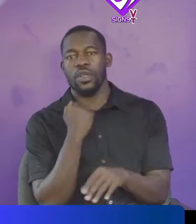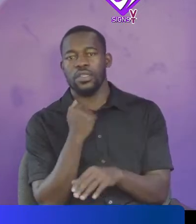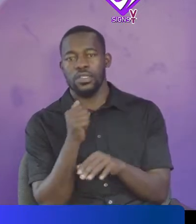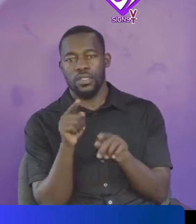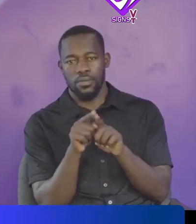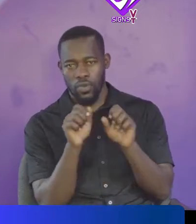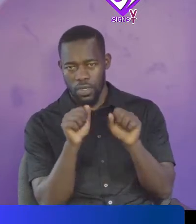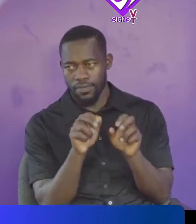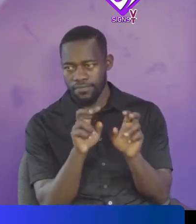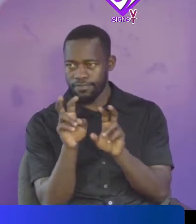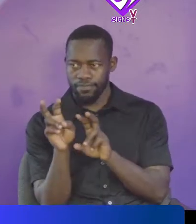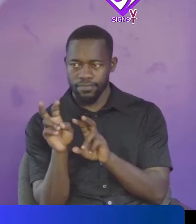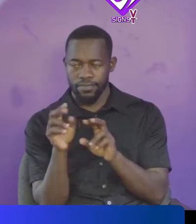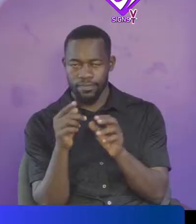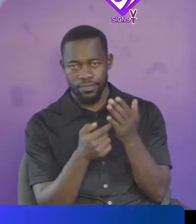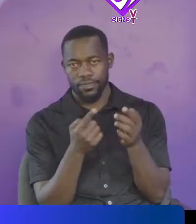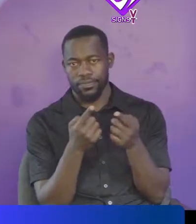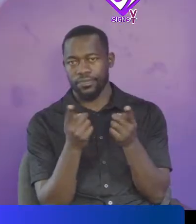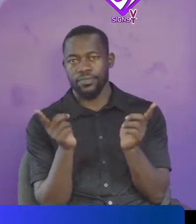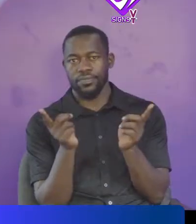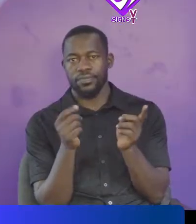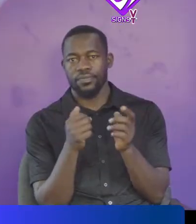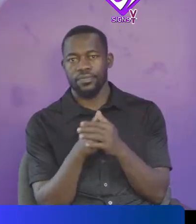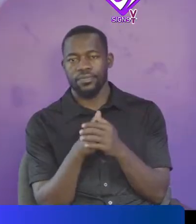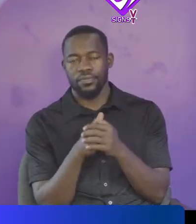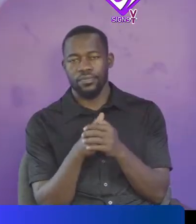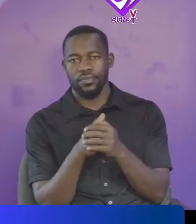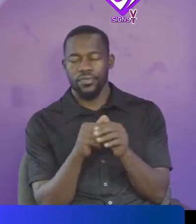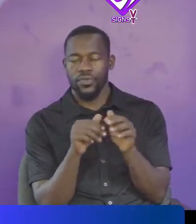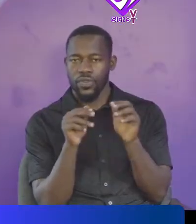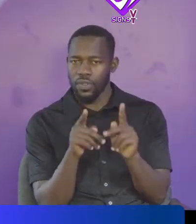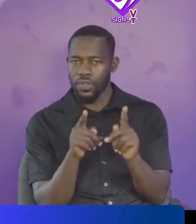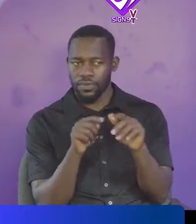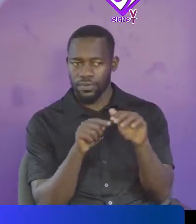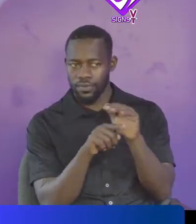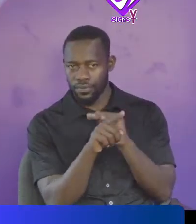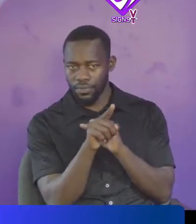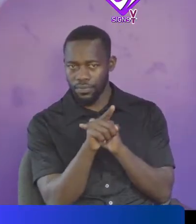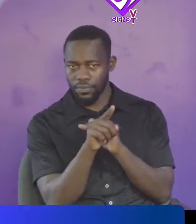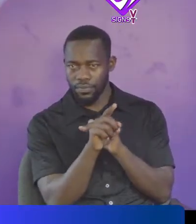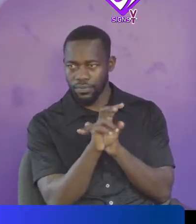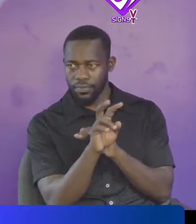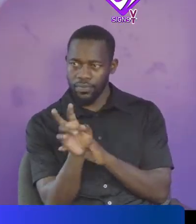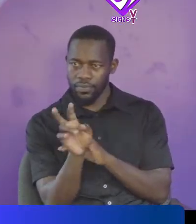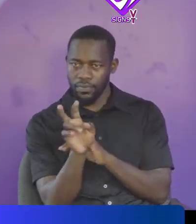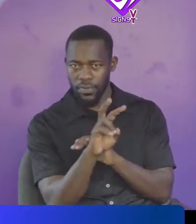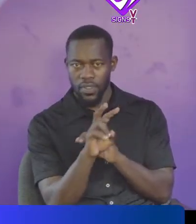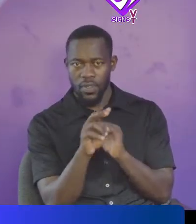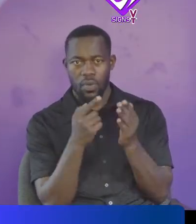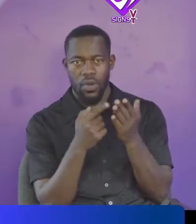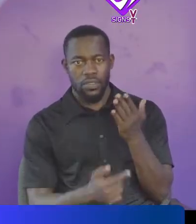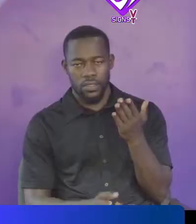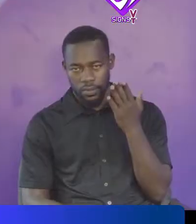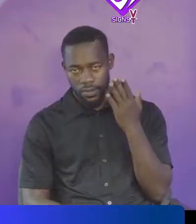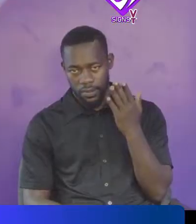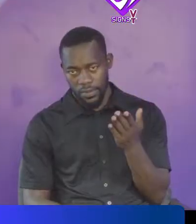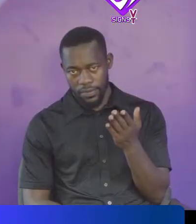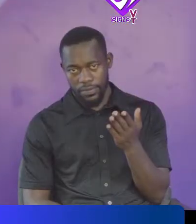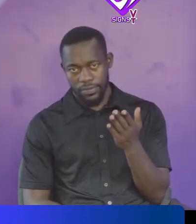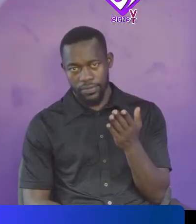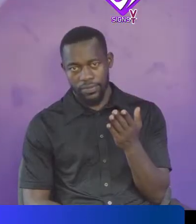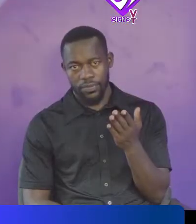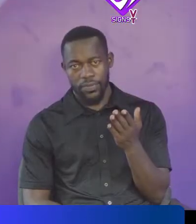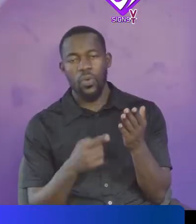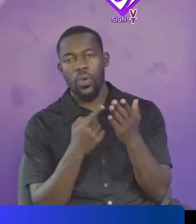Yes. Let us start it there, quenching our quest of what is really inside. What